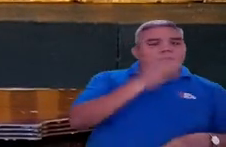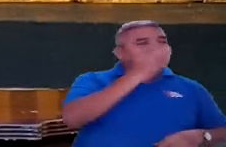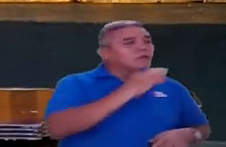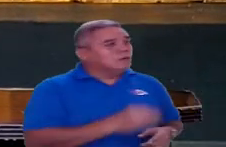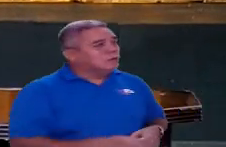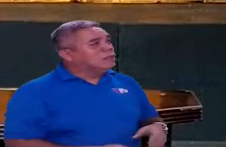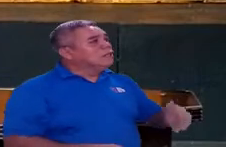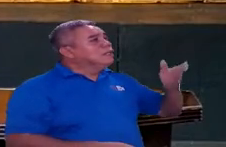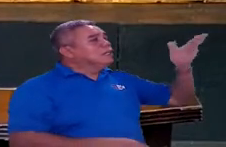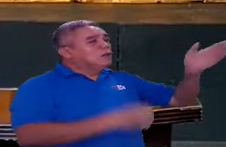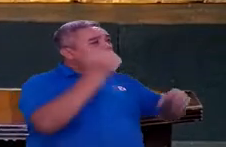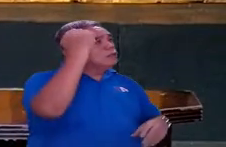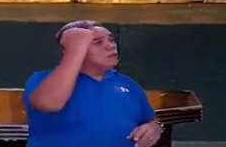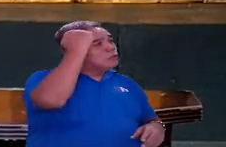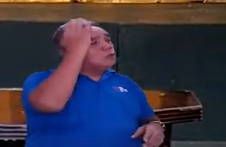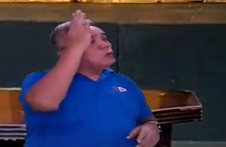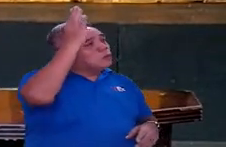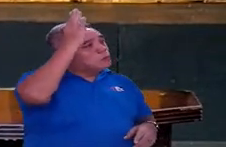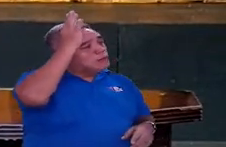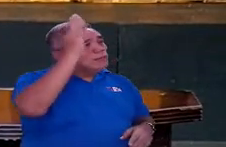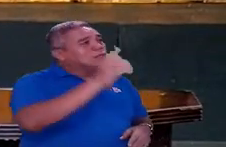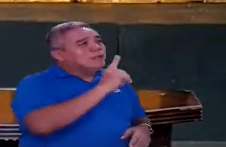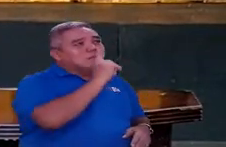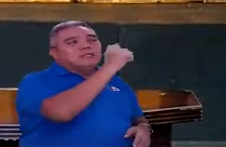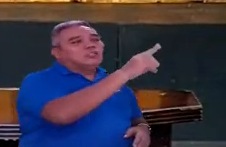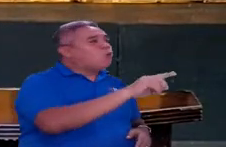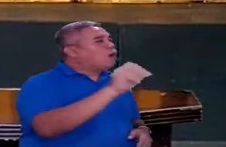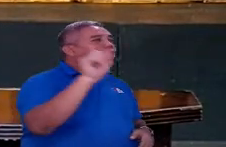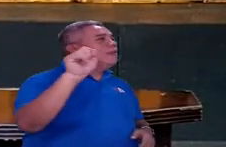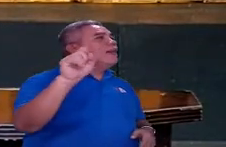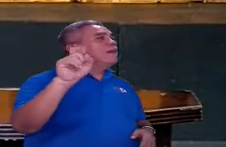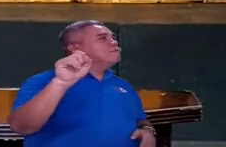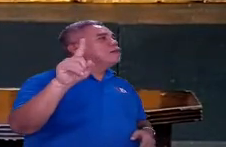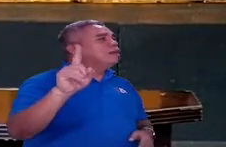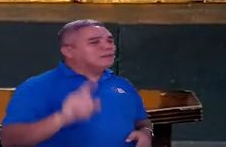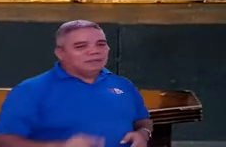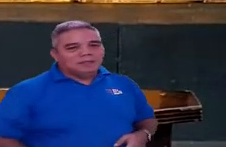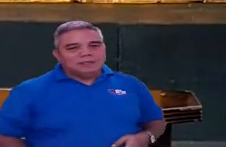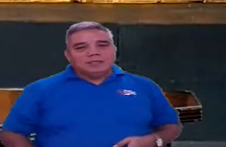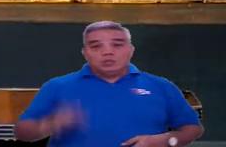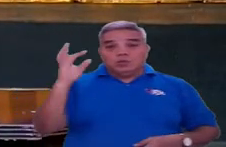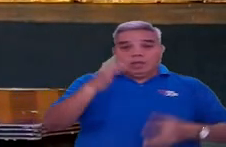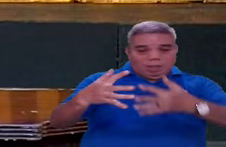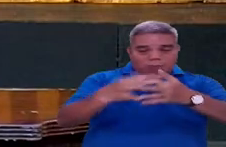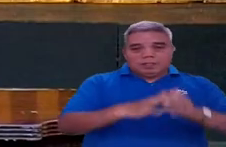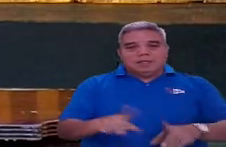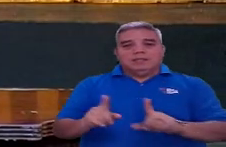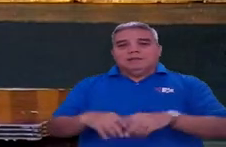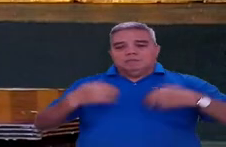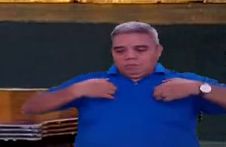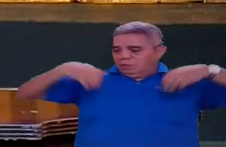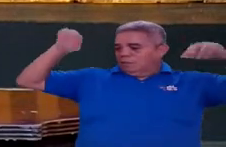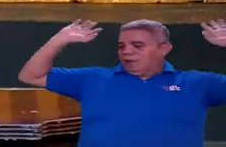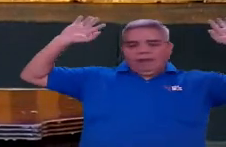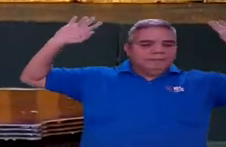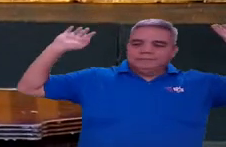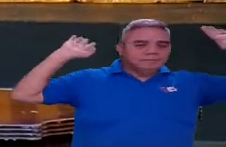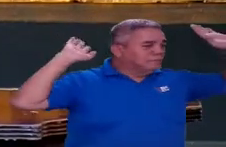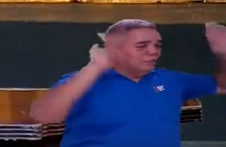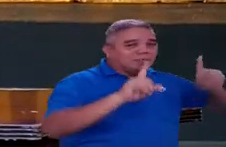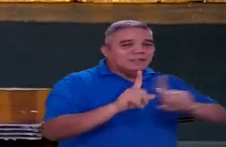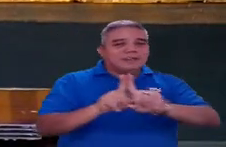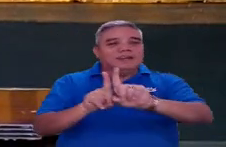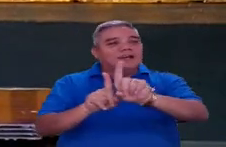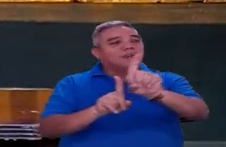Pilipino, "Your brain is so 11, nihawa ang Amerikano, ay surrender siya.